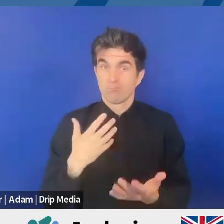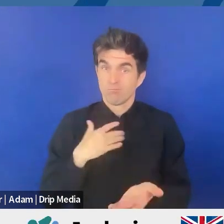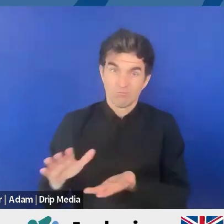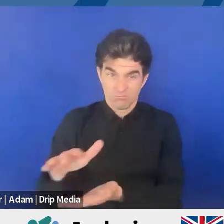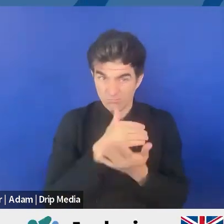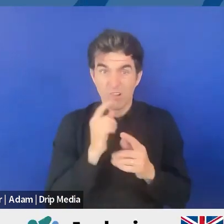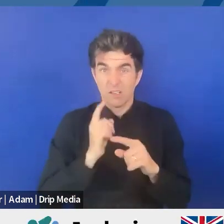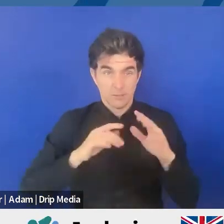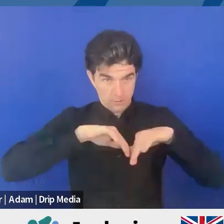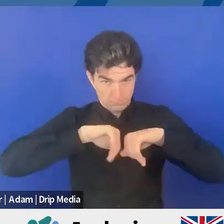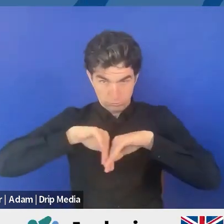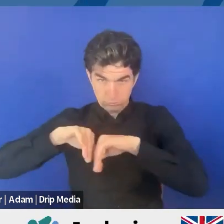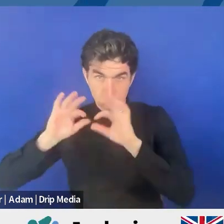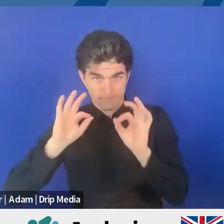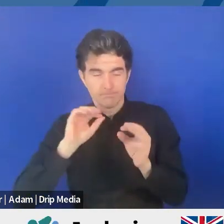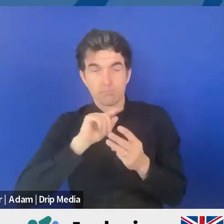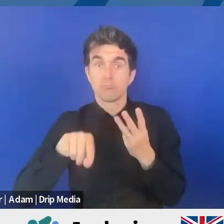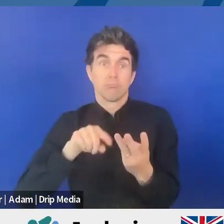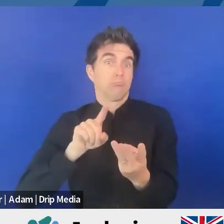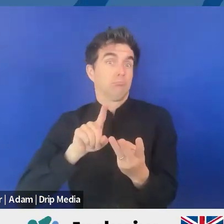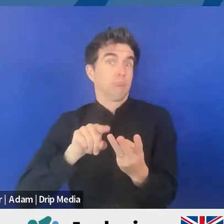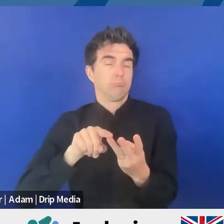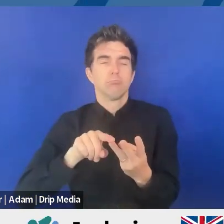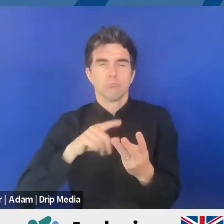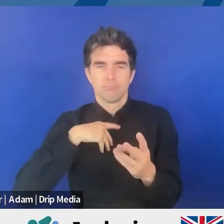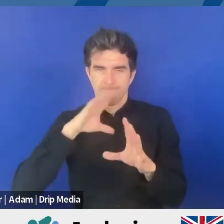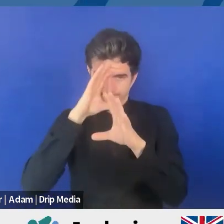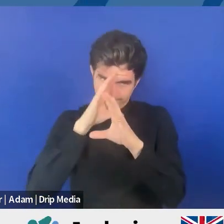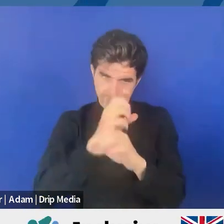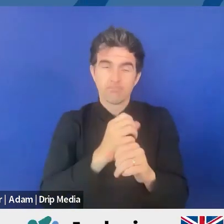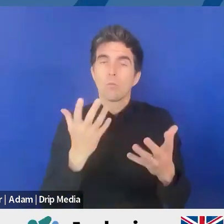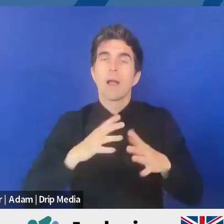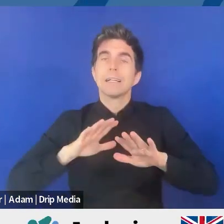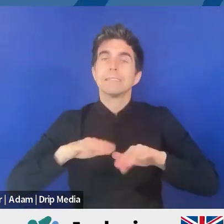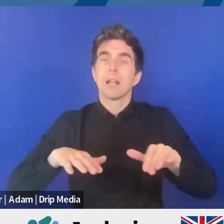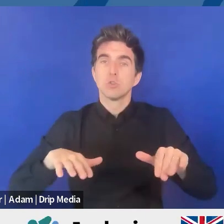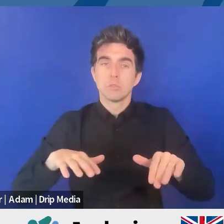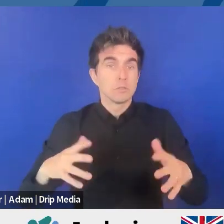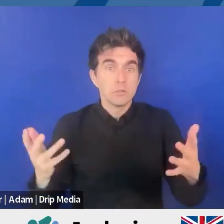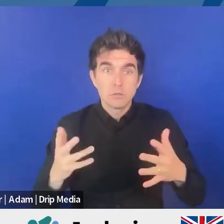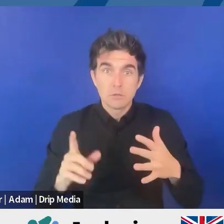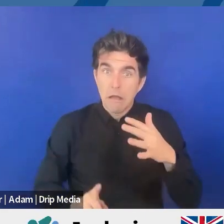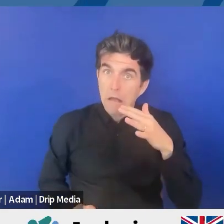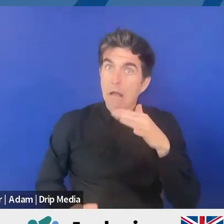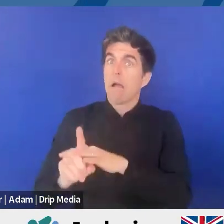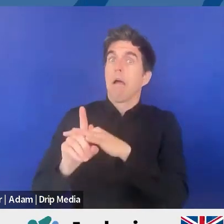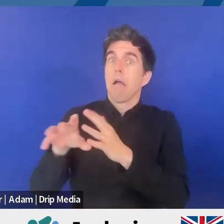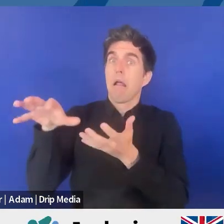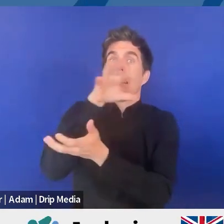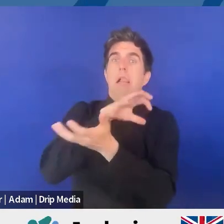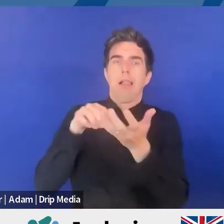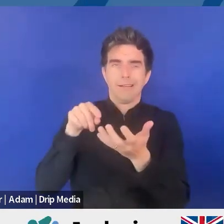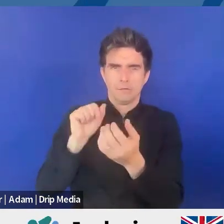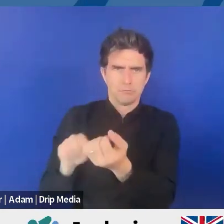focus on children in emergency and crisis settings because a disproportionate number of children in those contexts